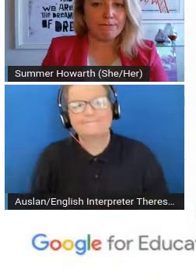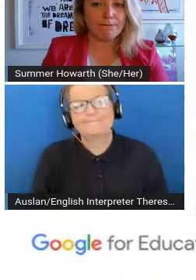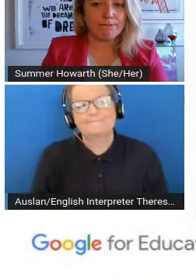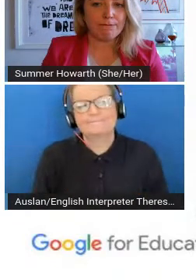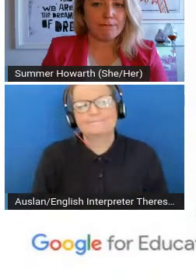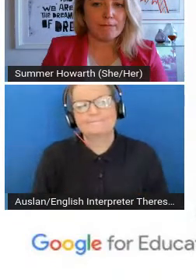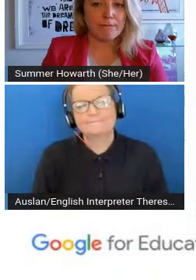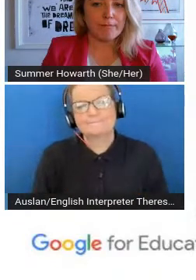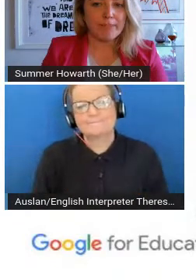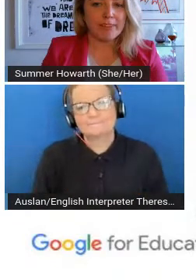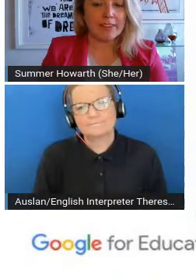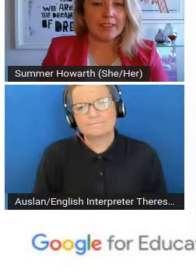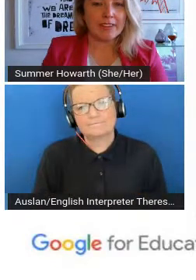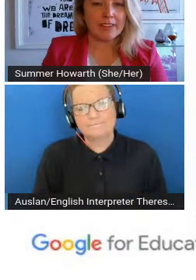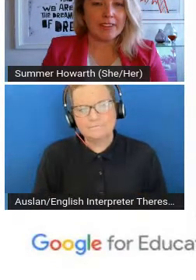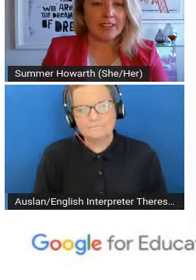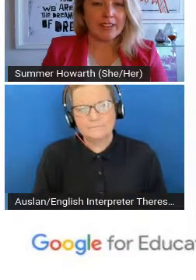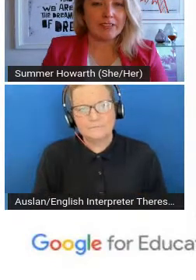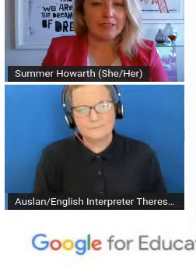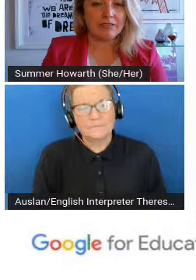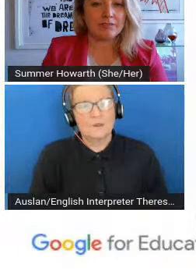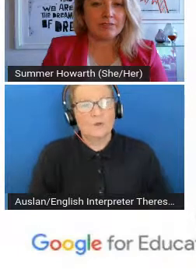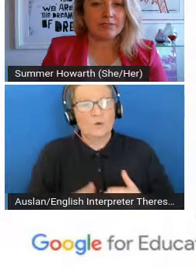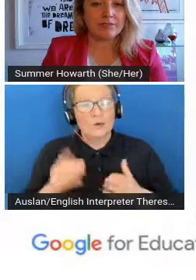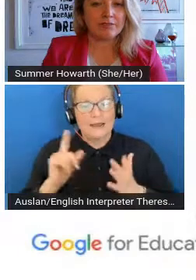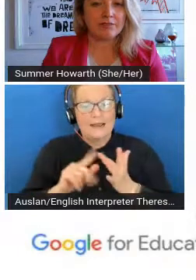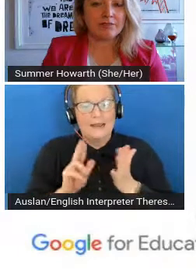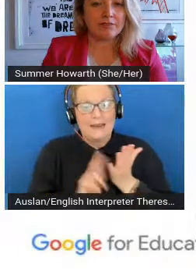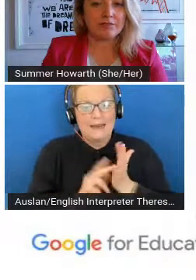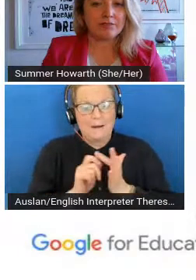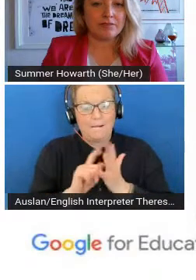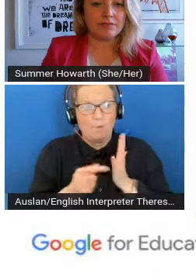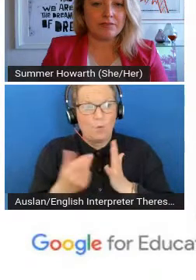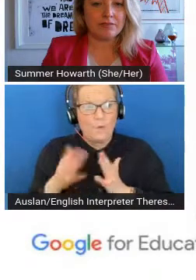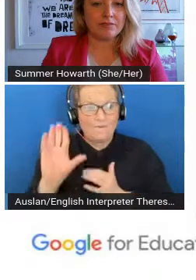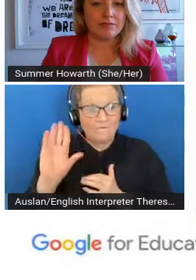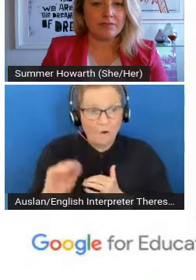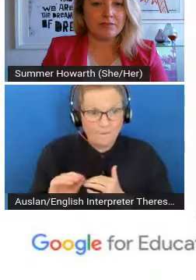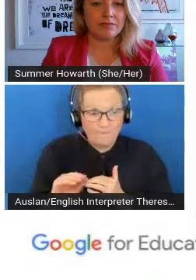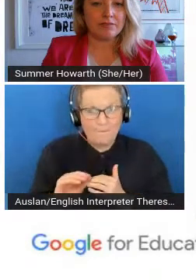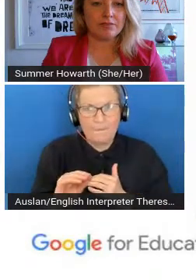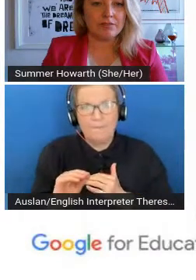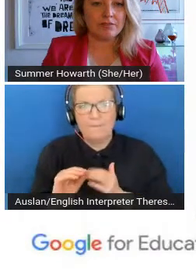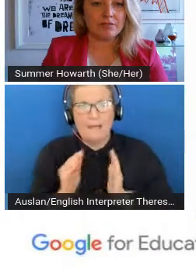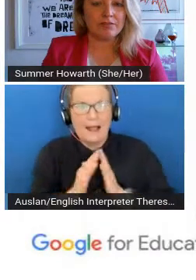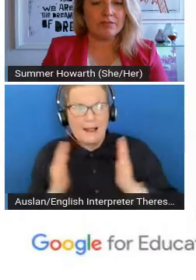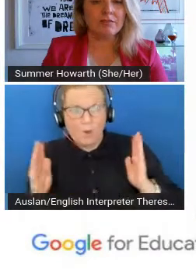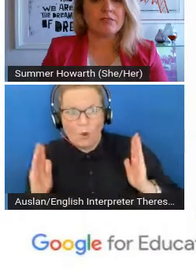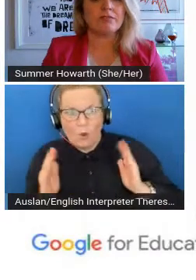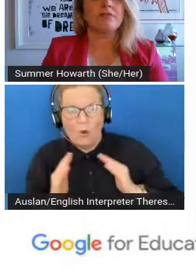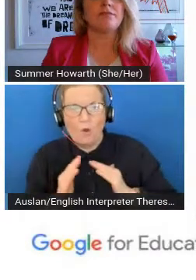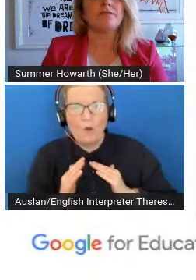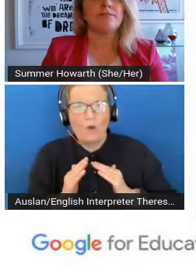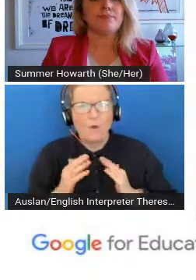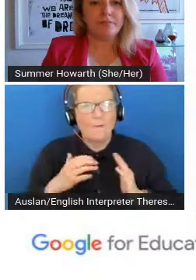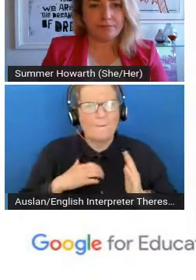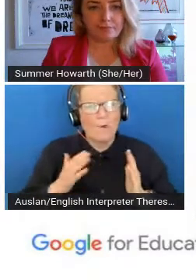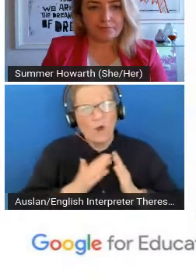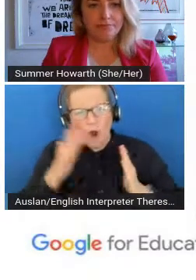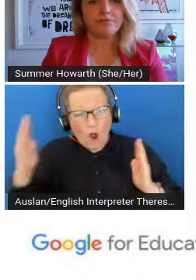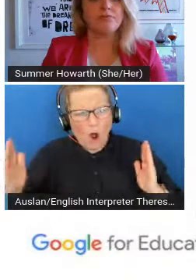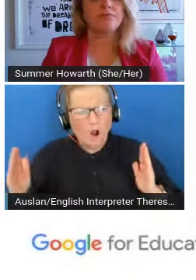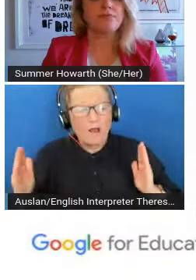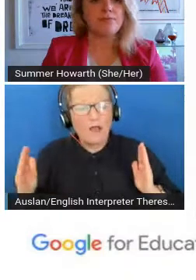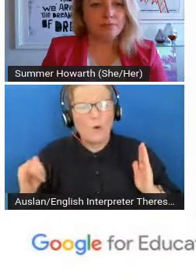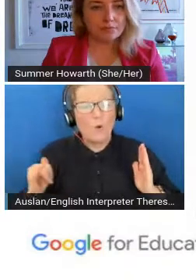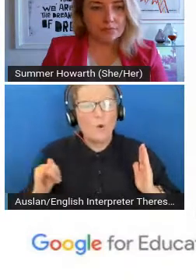Guiding questions for input. So where's the input coming from? How long will the input last? Do I want longer input, or do I want to